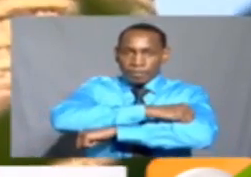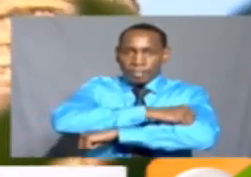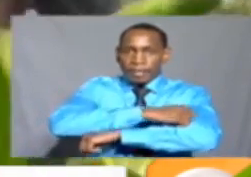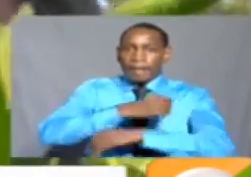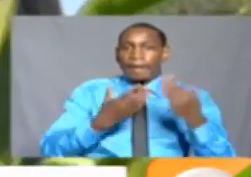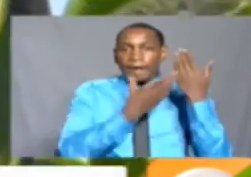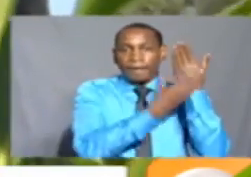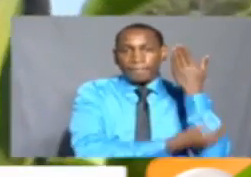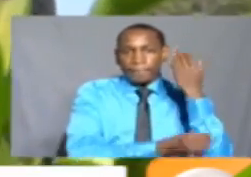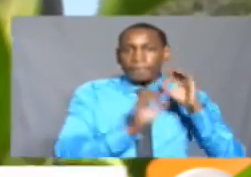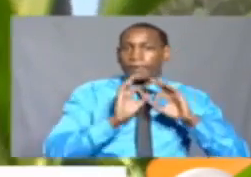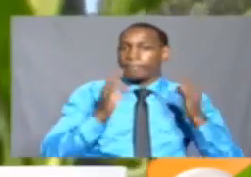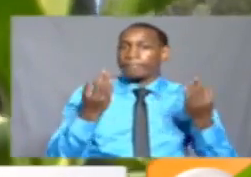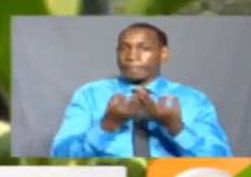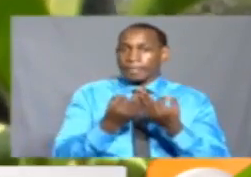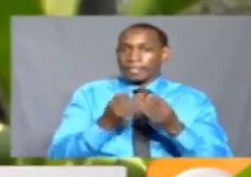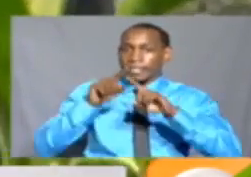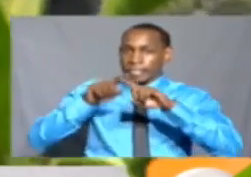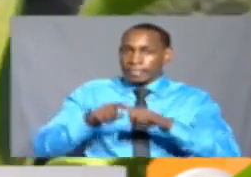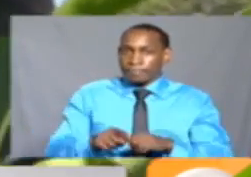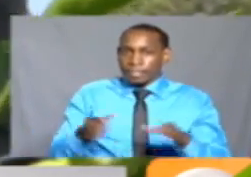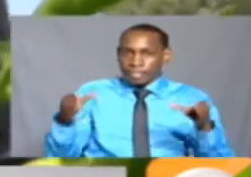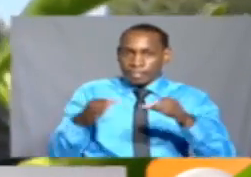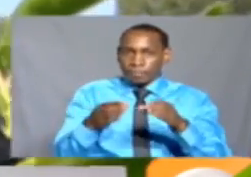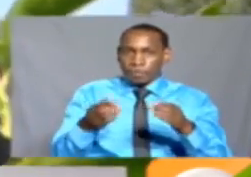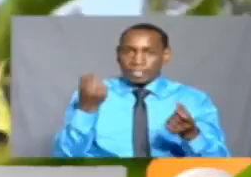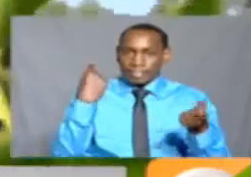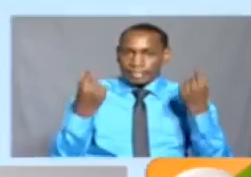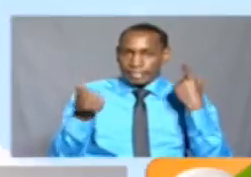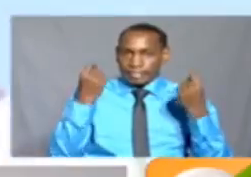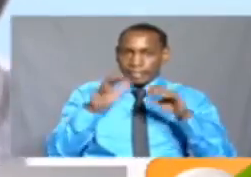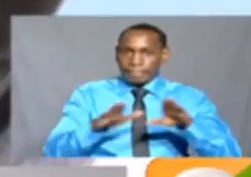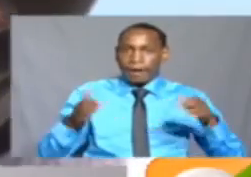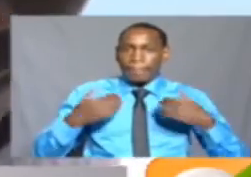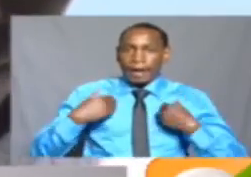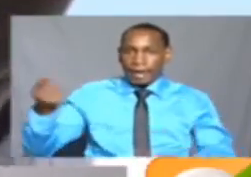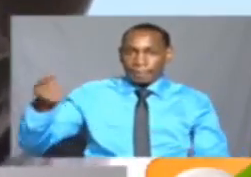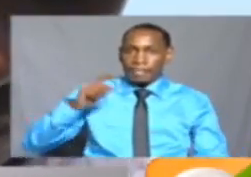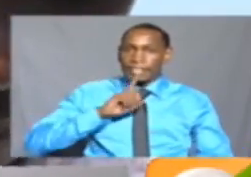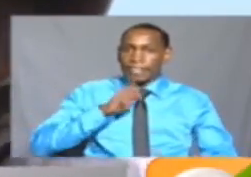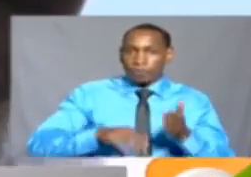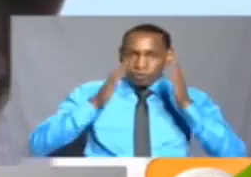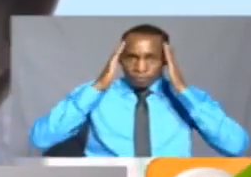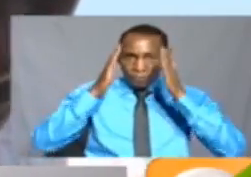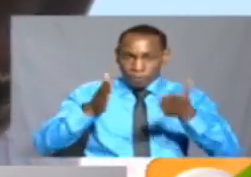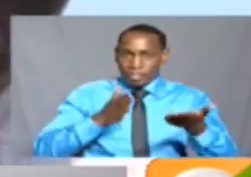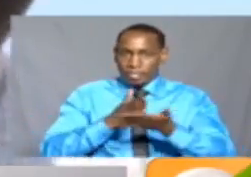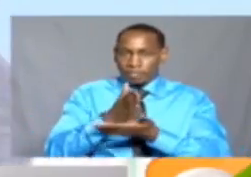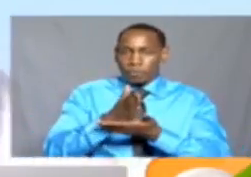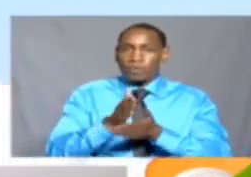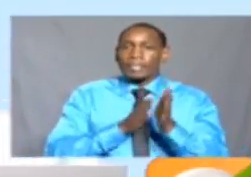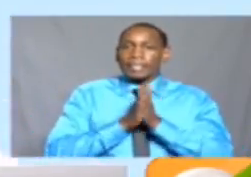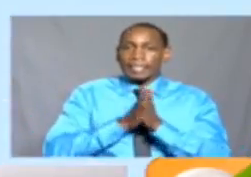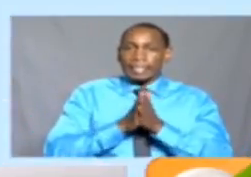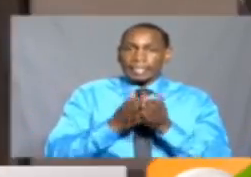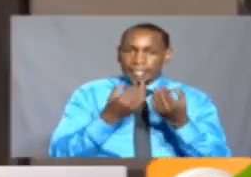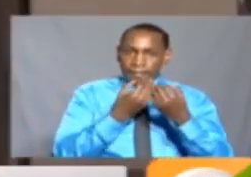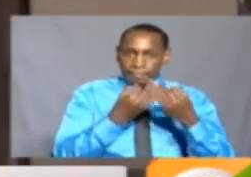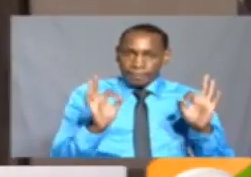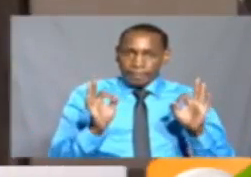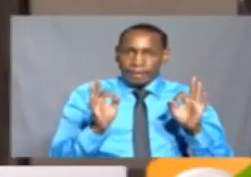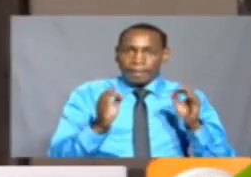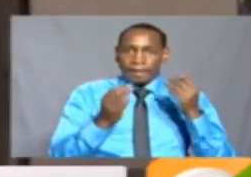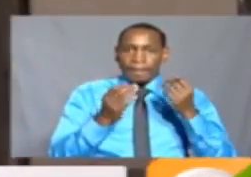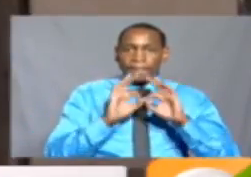humble background. The family depends on their small tea farm to make a living. She says her determination is brought about by the desire to liberate her family from